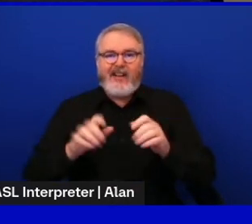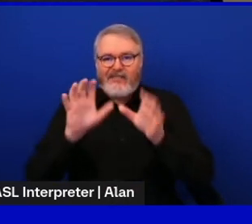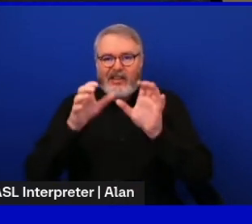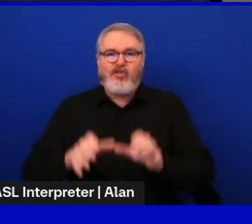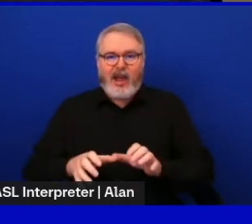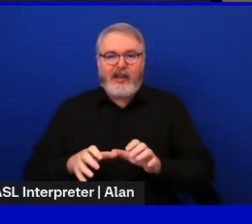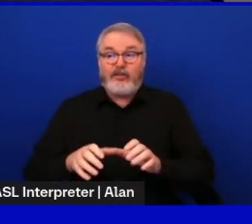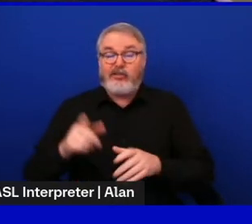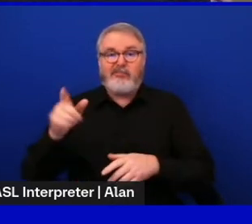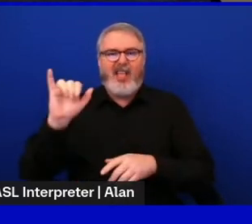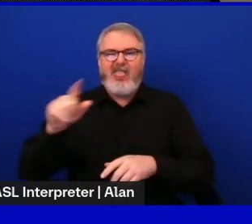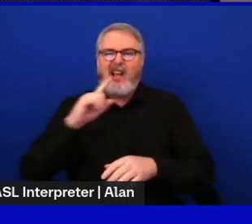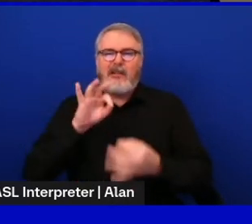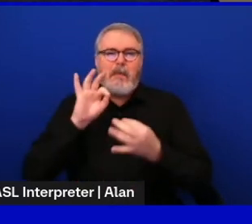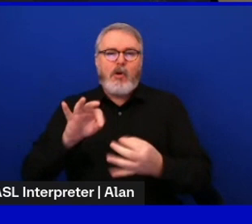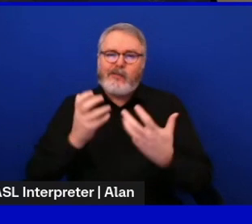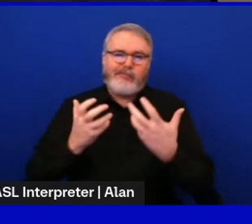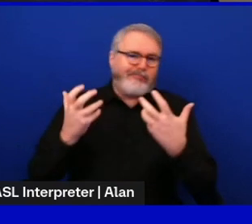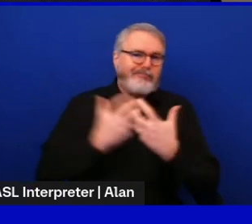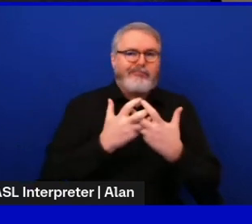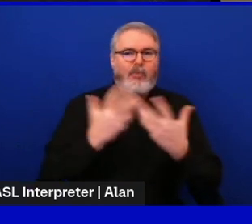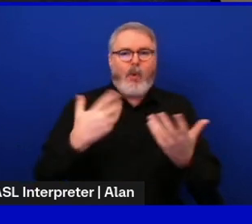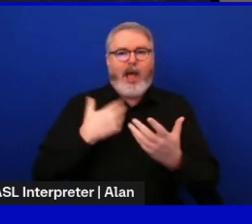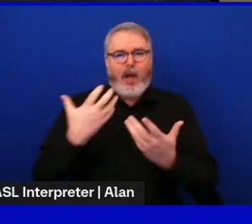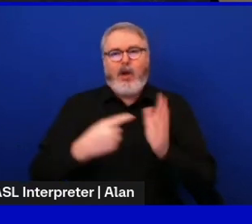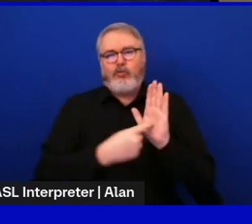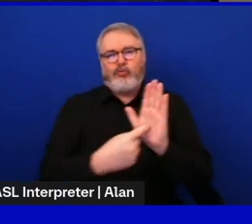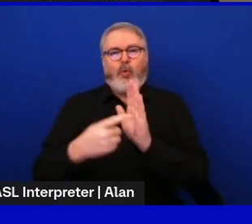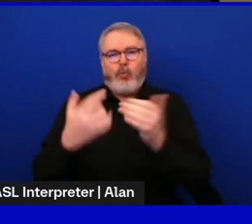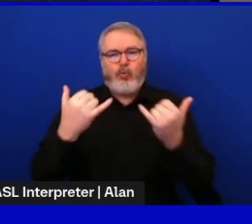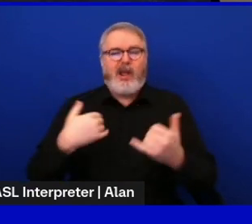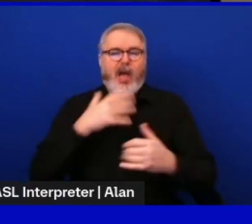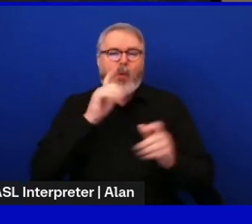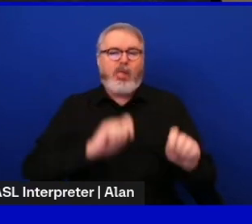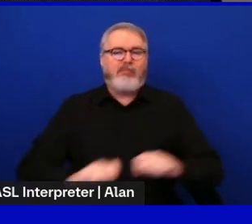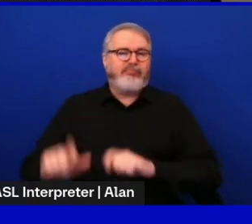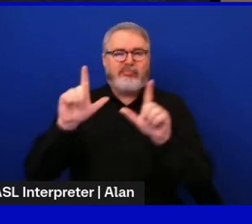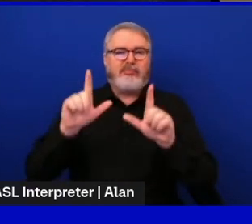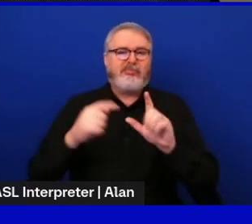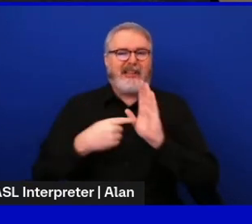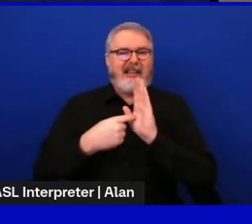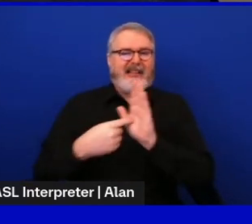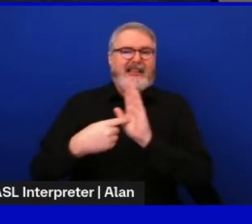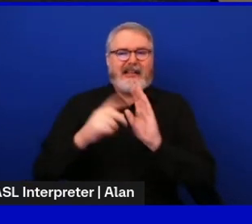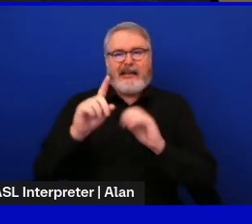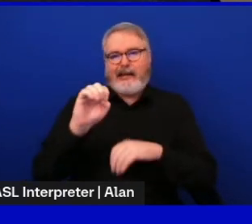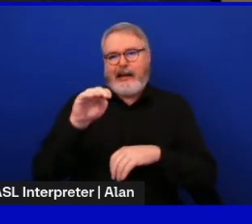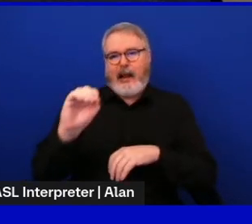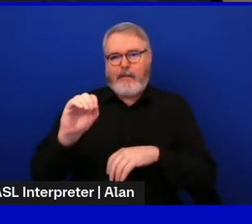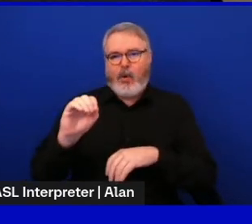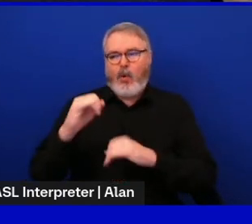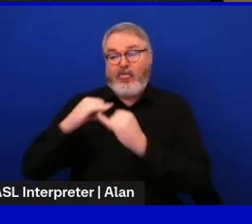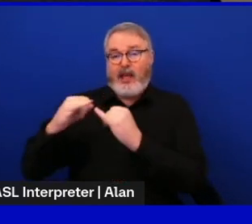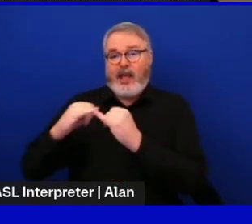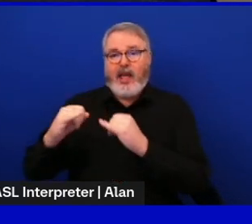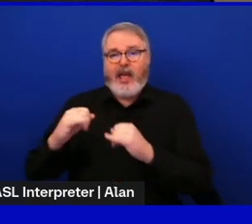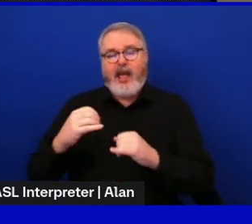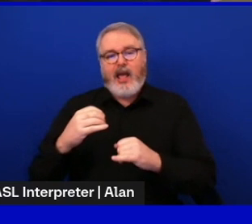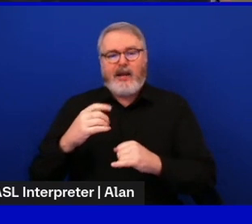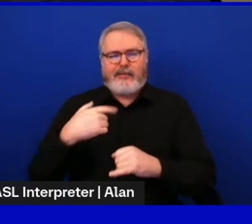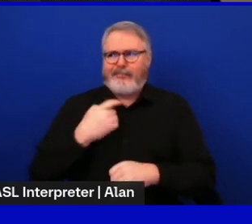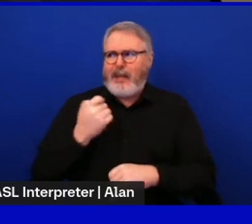with what I want to kind of show you today. There's going to be a show demo at the end. I'm kind of worried now because Cami actually said